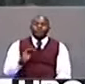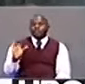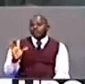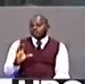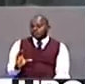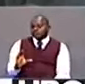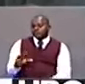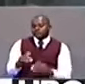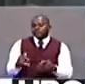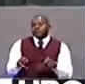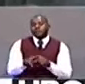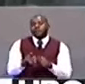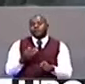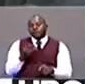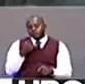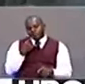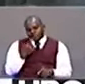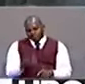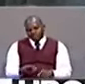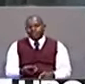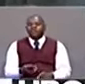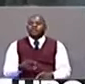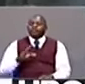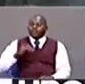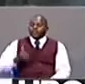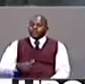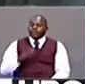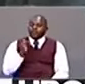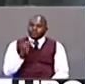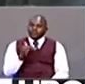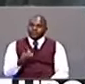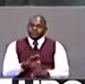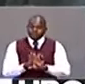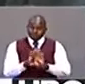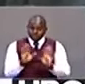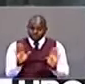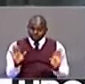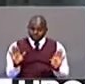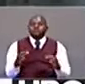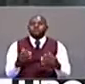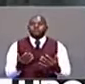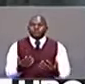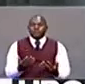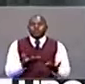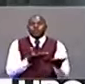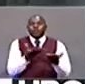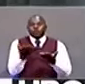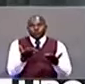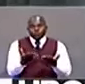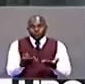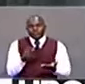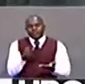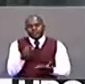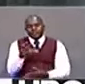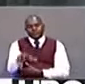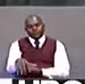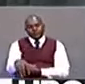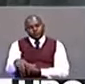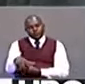company. And I also want to state, Madam Speaker, to clear the air here, that where this mining site